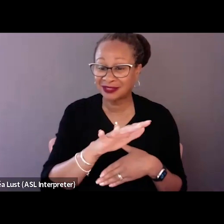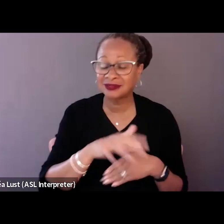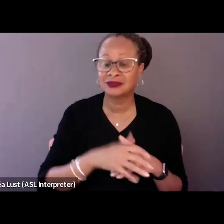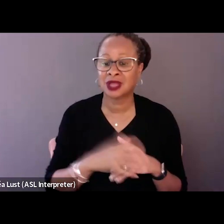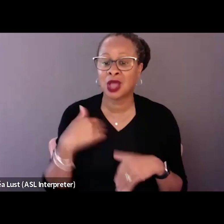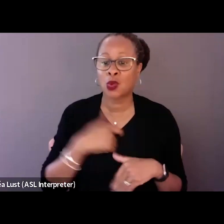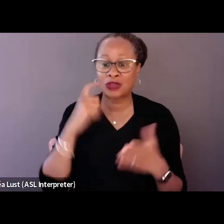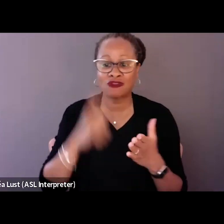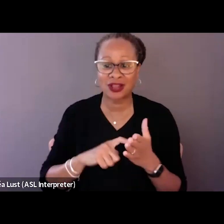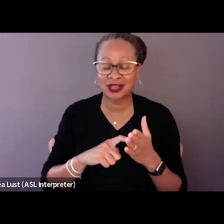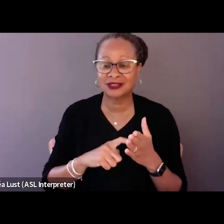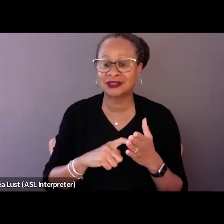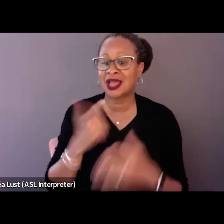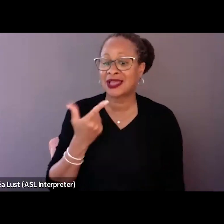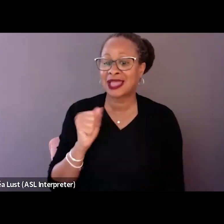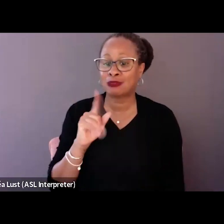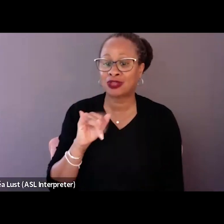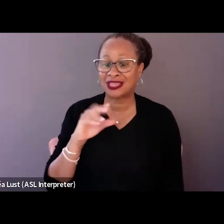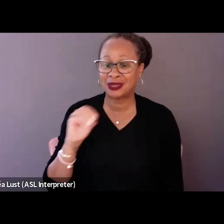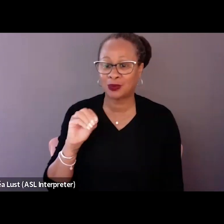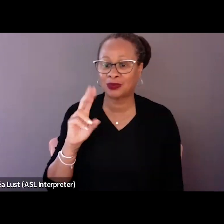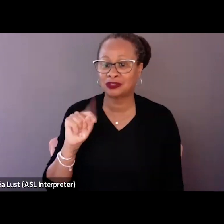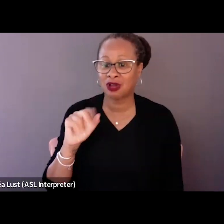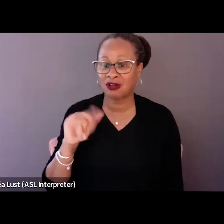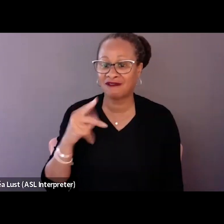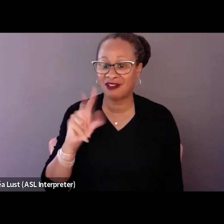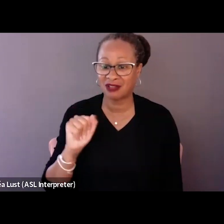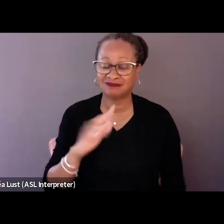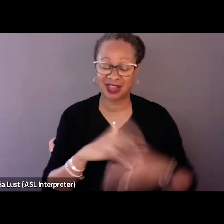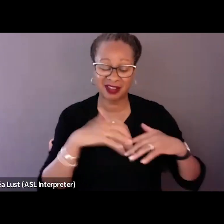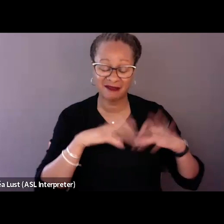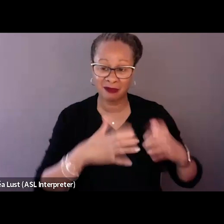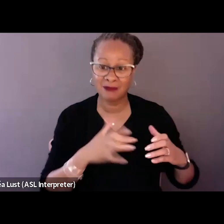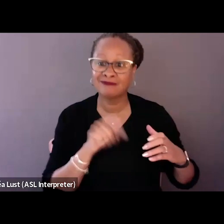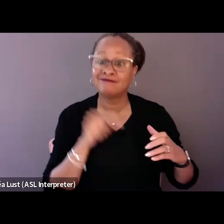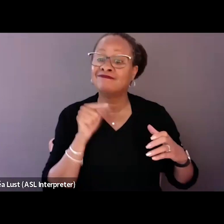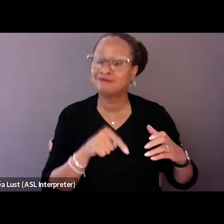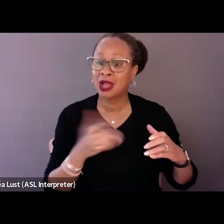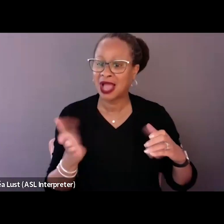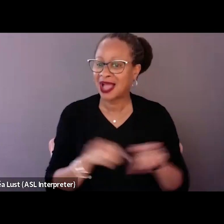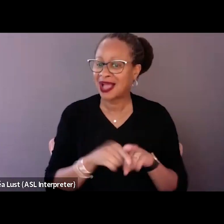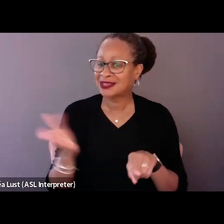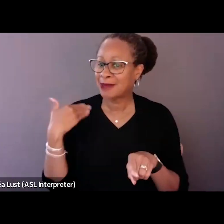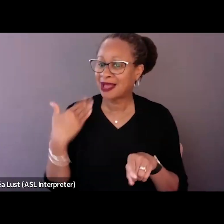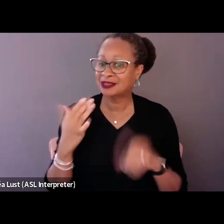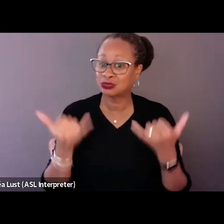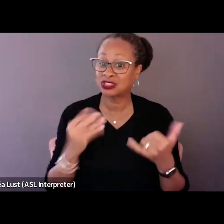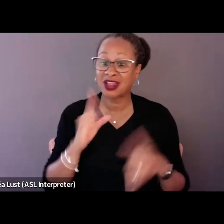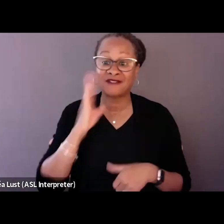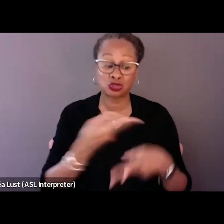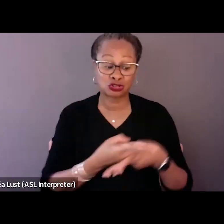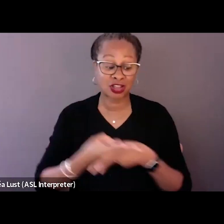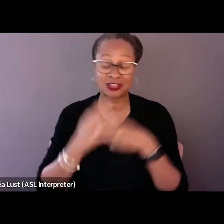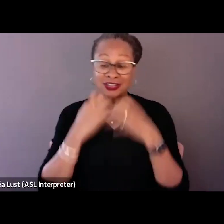We recognize the Gabrielino Tongva as the past, present, and future caretakers